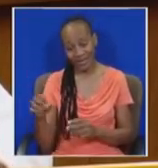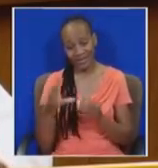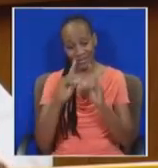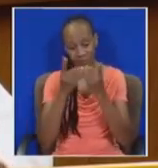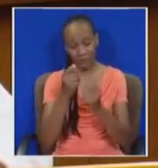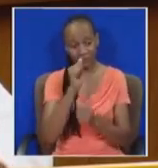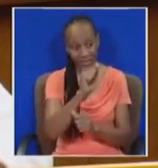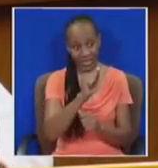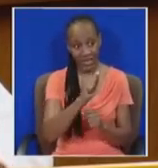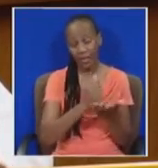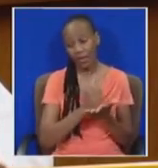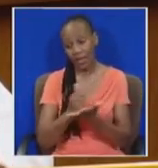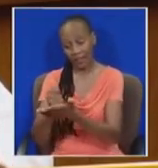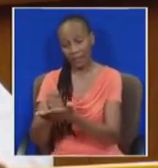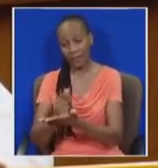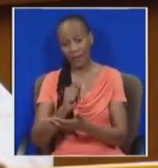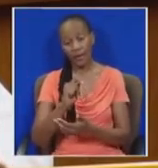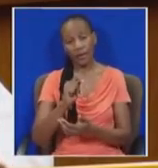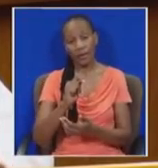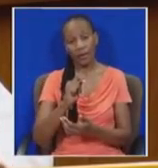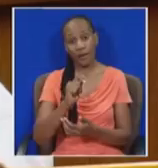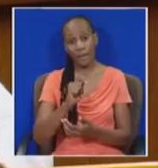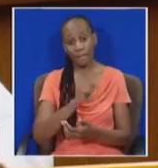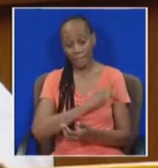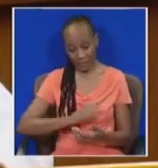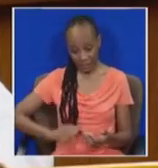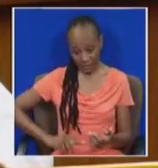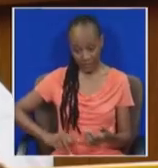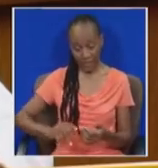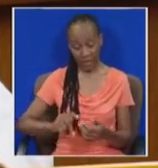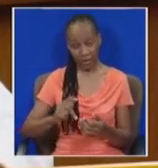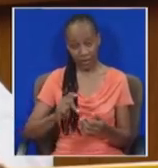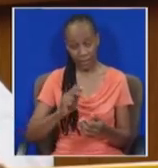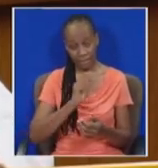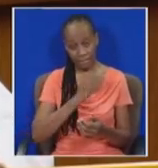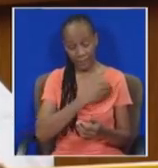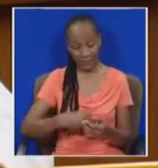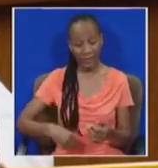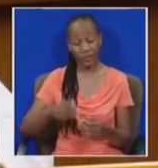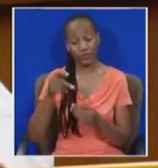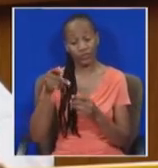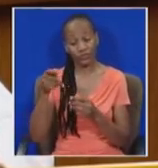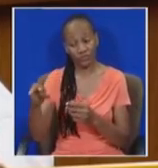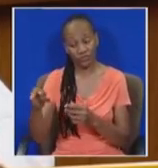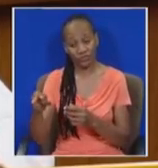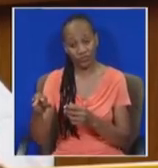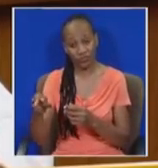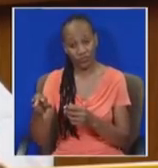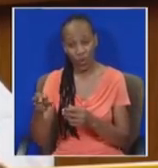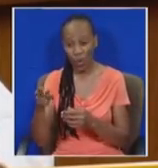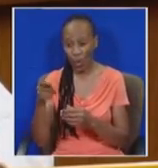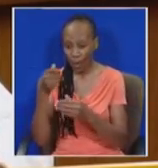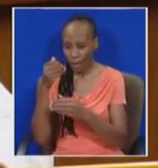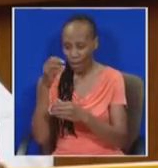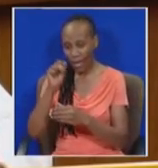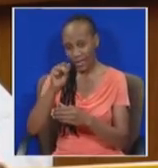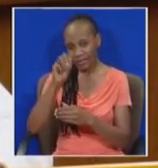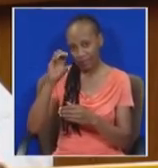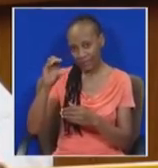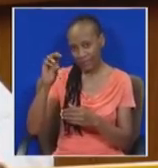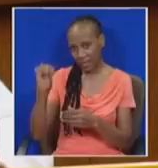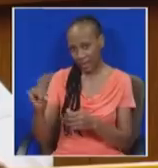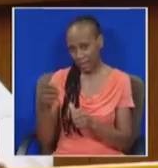forwarded to Magashula's Office for Legal Advice and found that procurement processes were not followed and the contract may